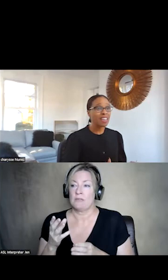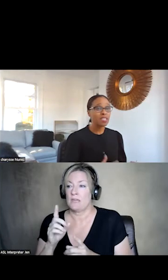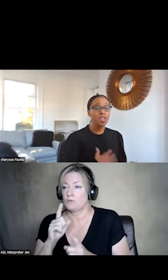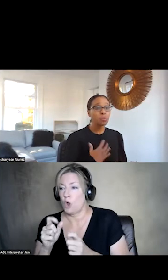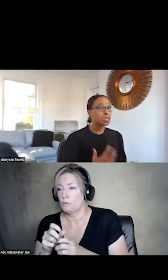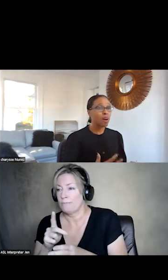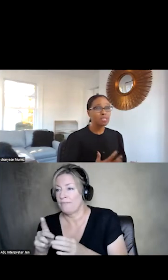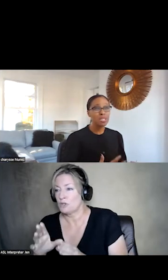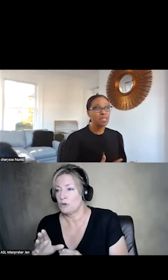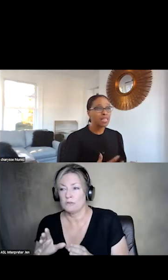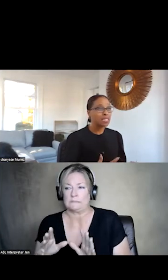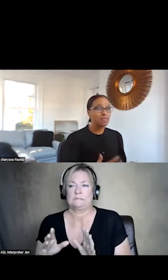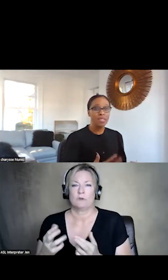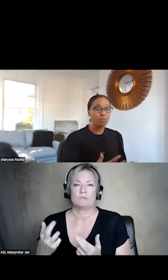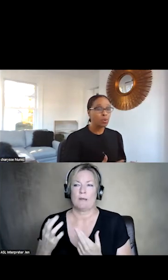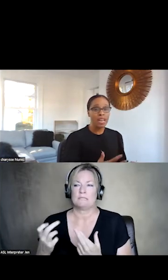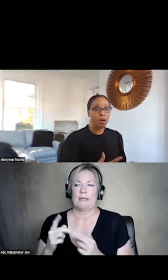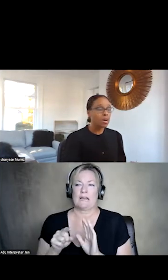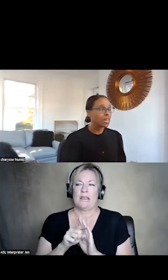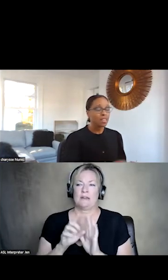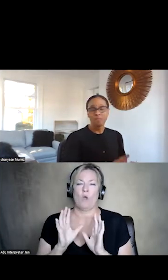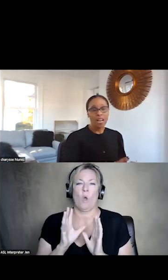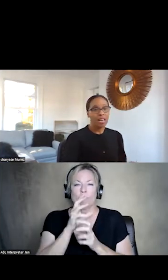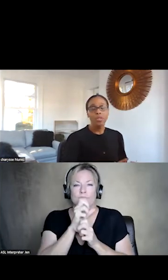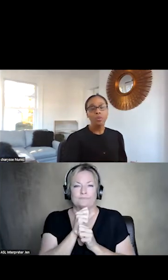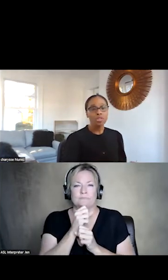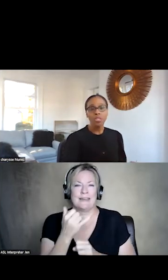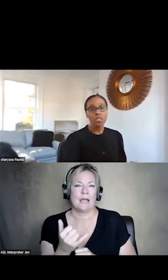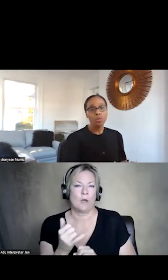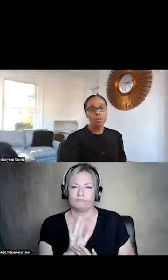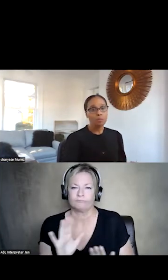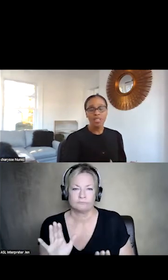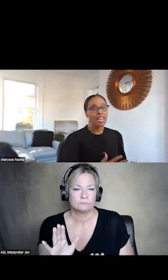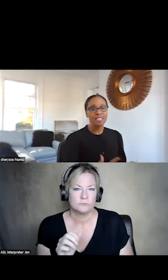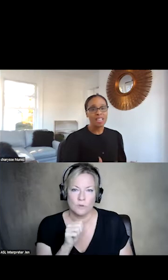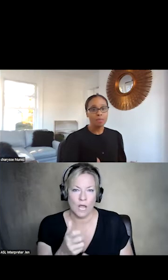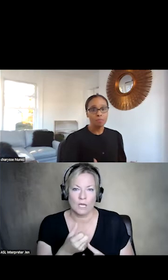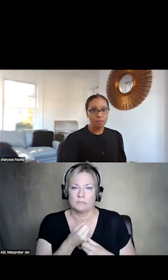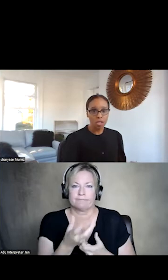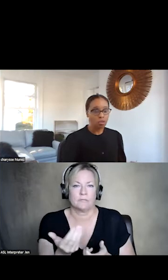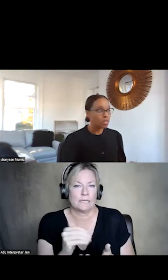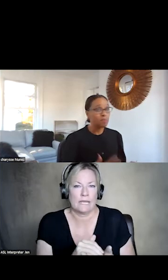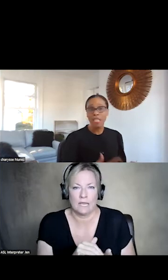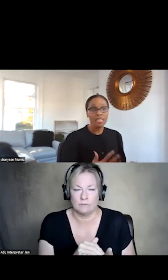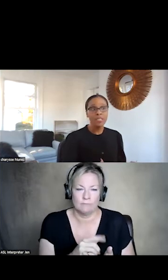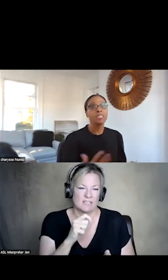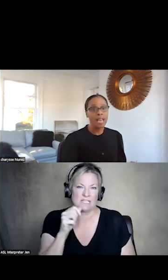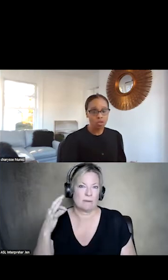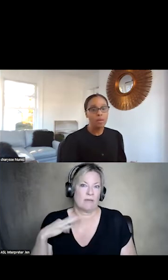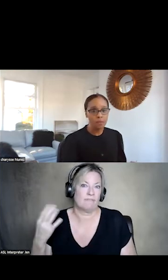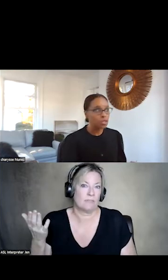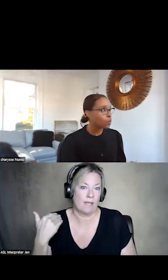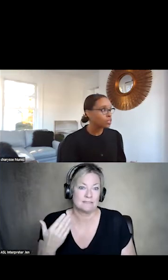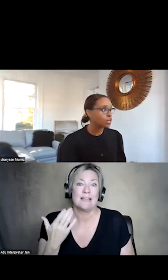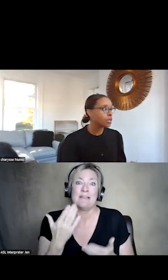others, and the response has been negative, and therefore now I have no interest in doing it because it has not been beneficial, and it may even